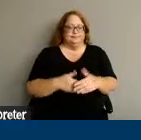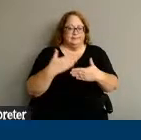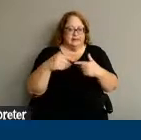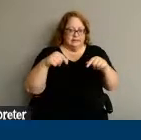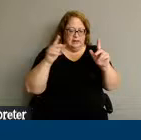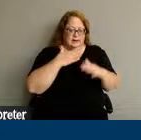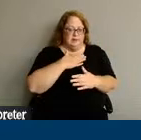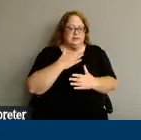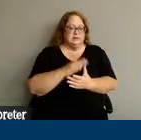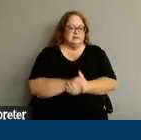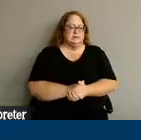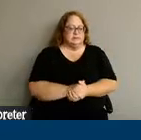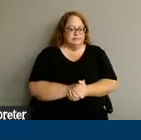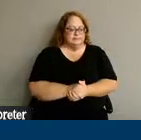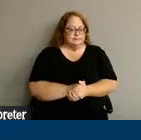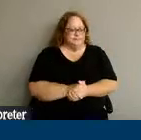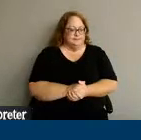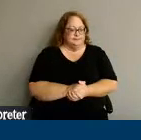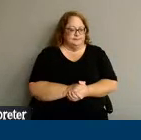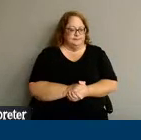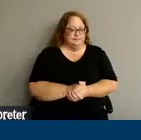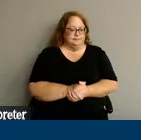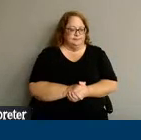Next slide, please.